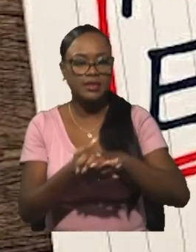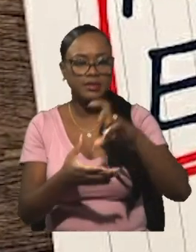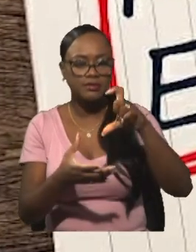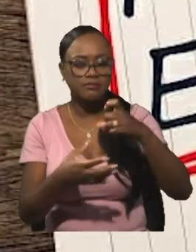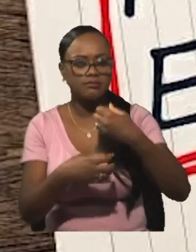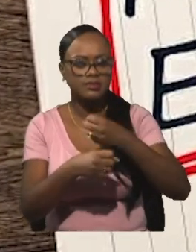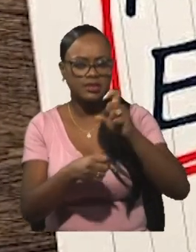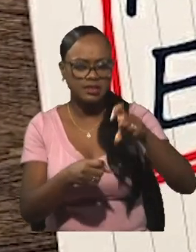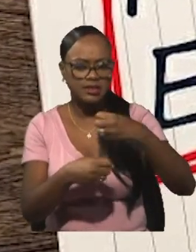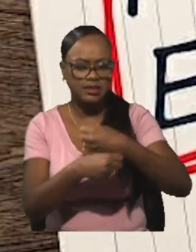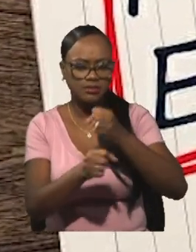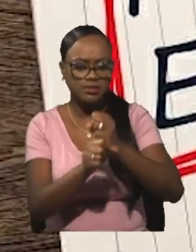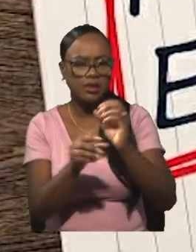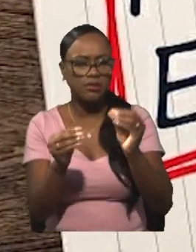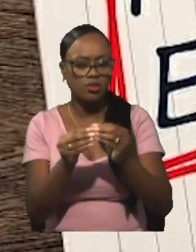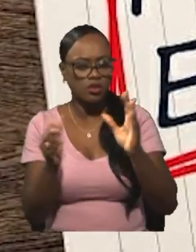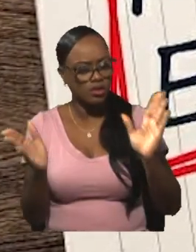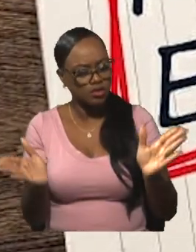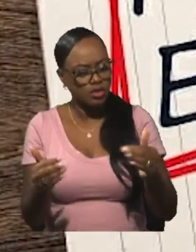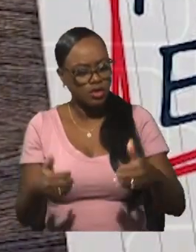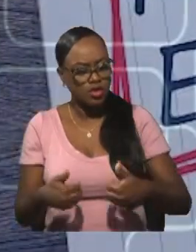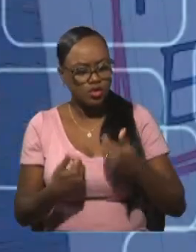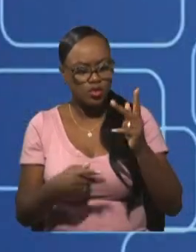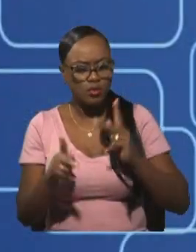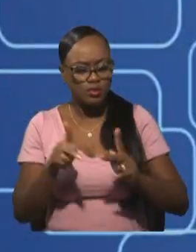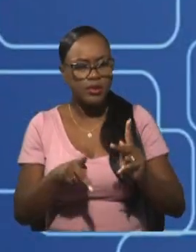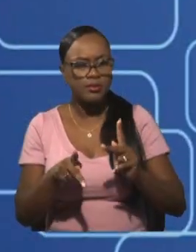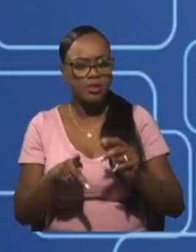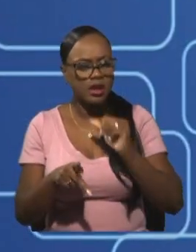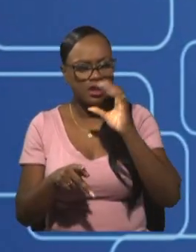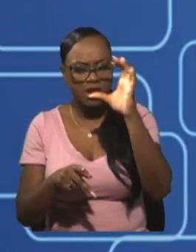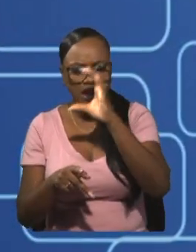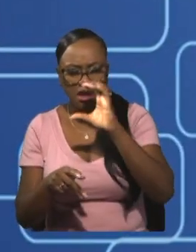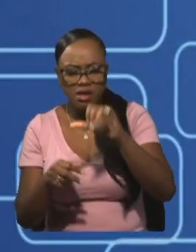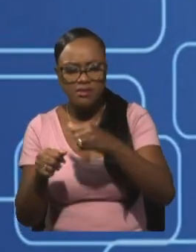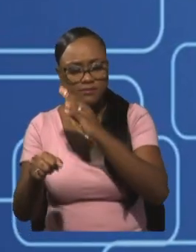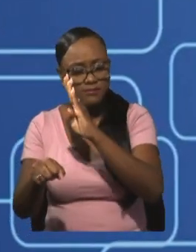be created. He is encouraging young people not to look for a job in